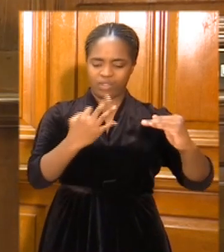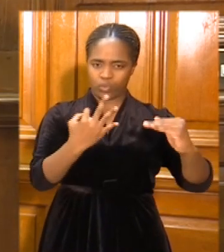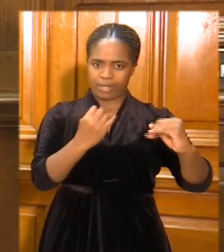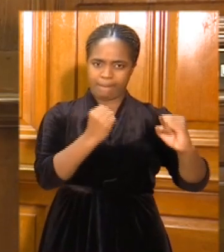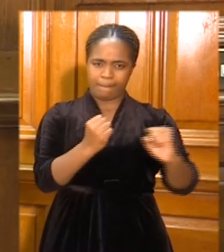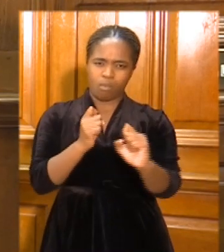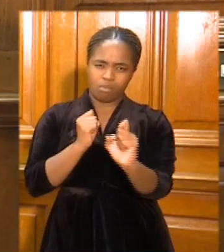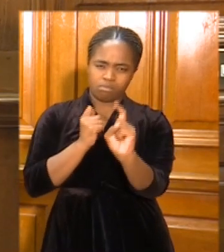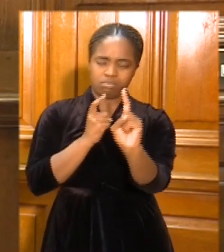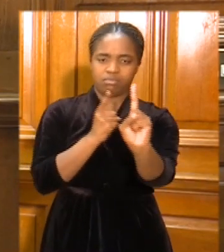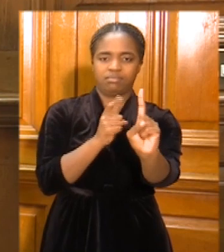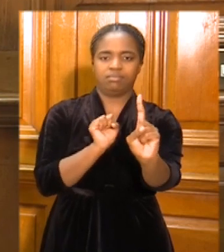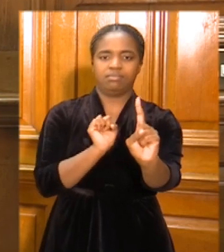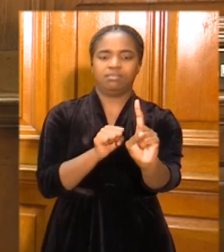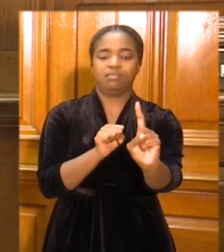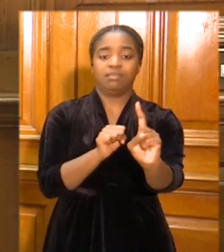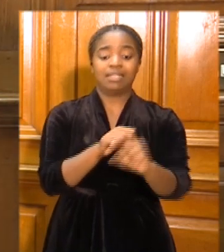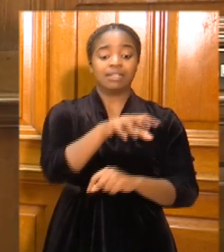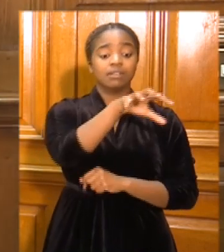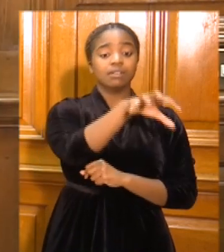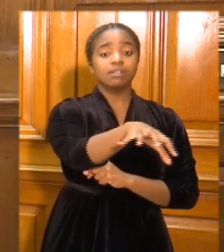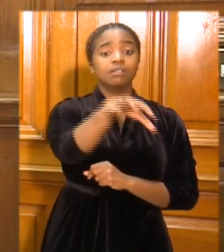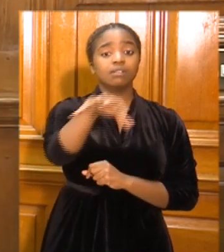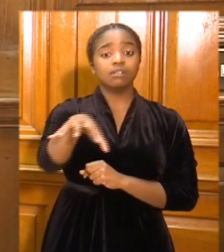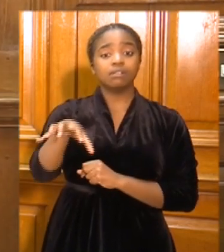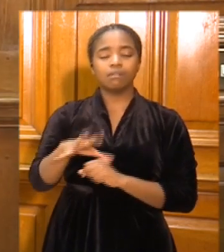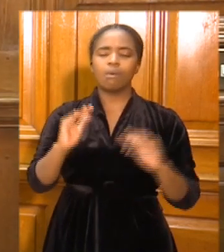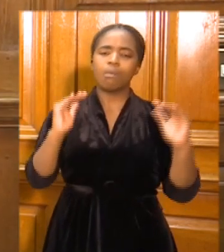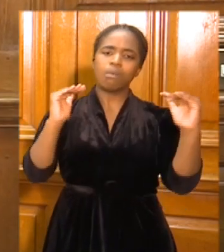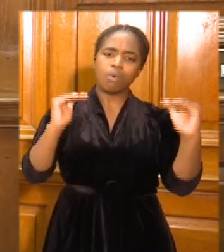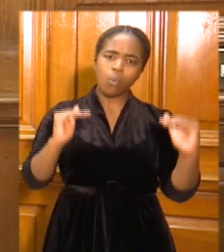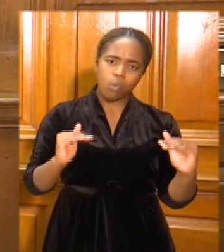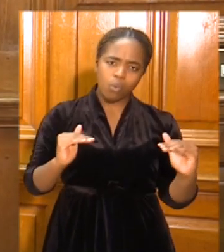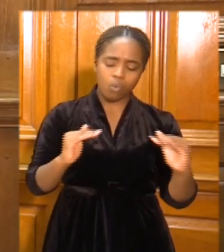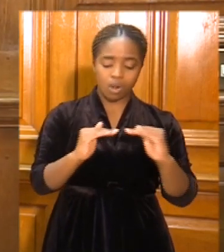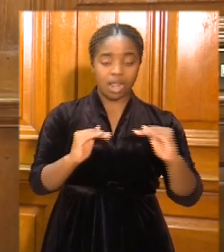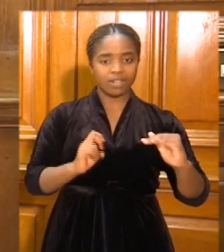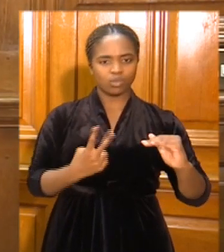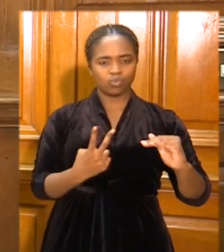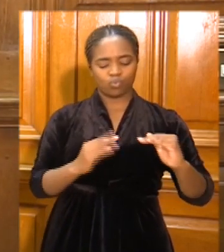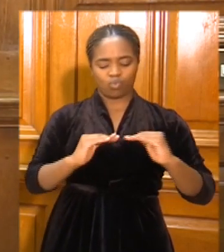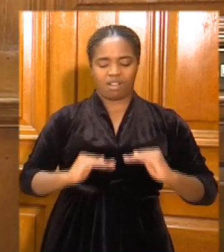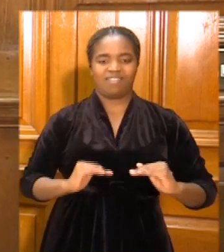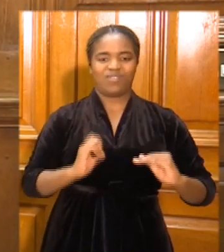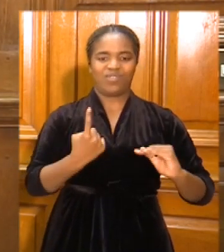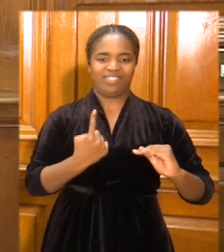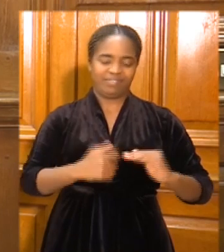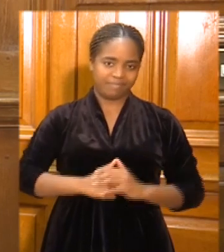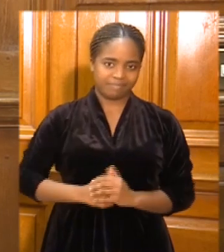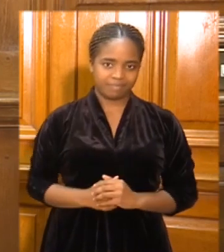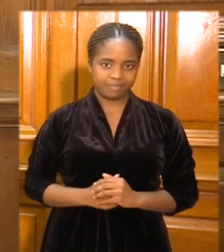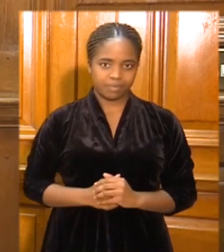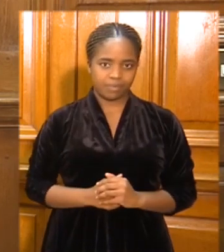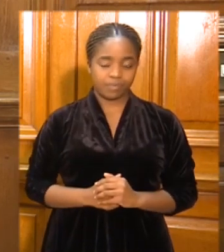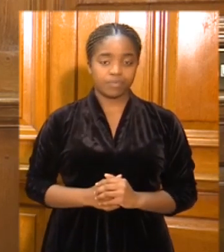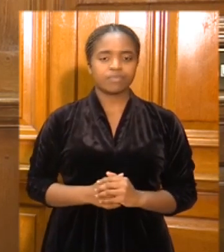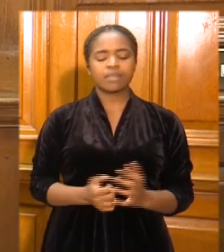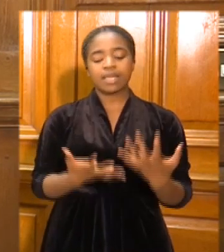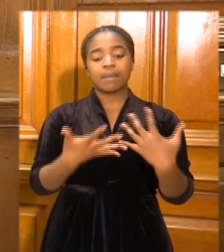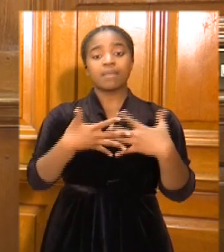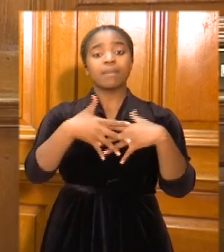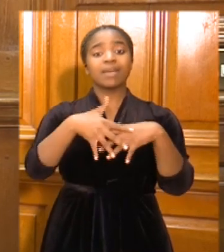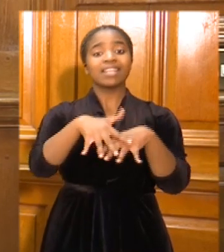place areas where infections are low on levels 2 and 1. The implementation